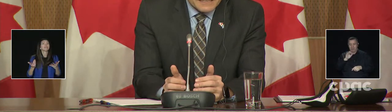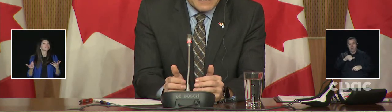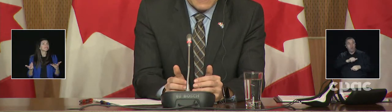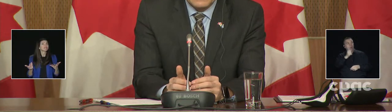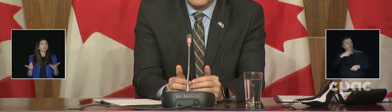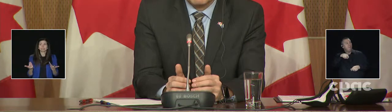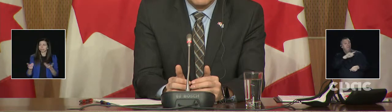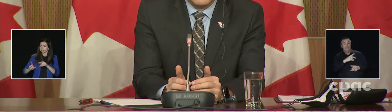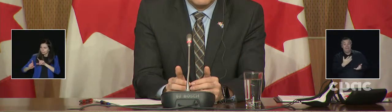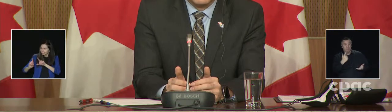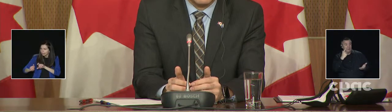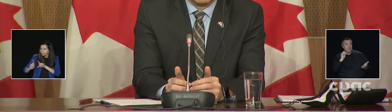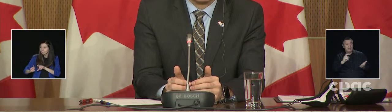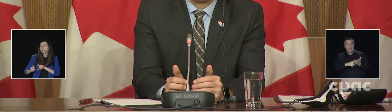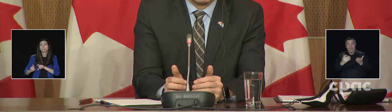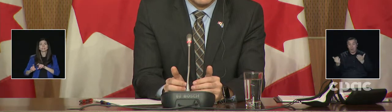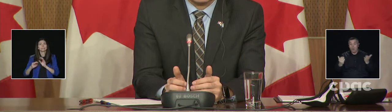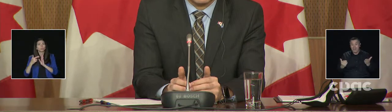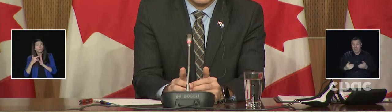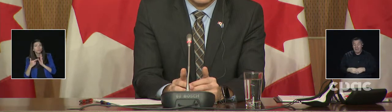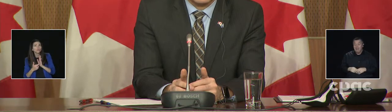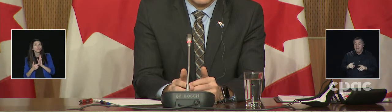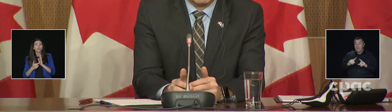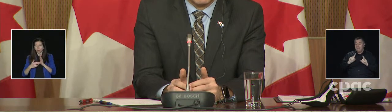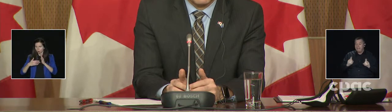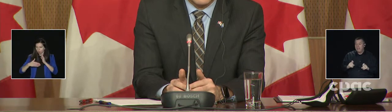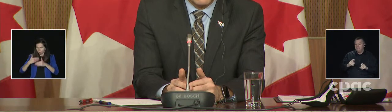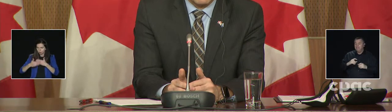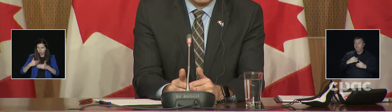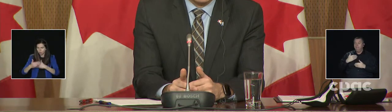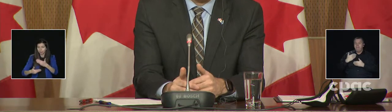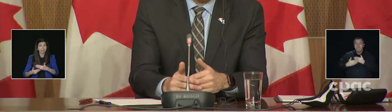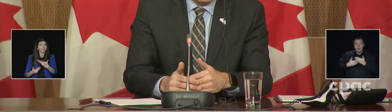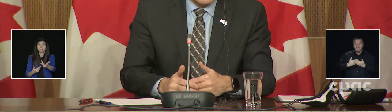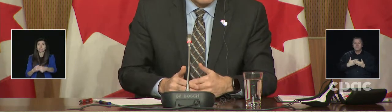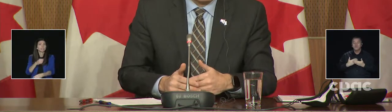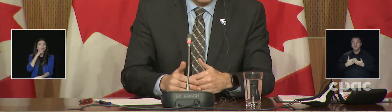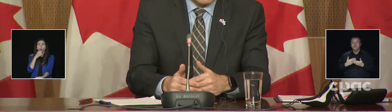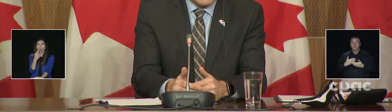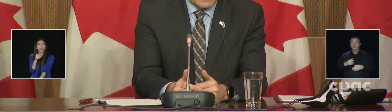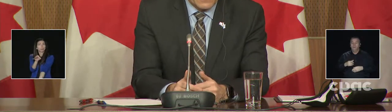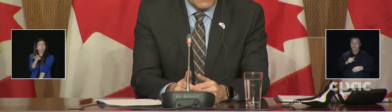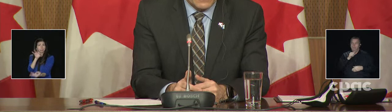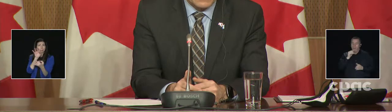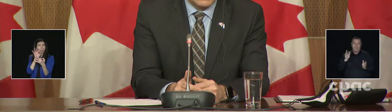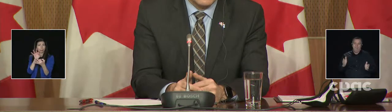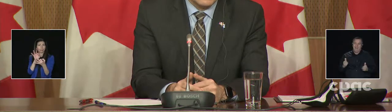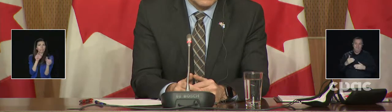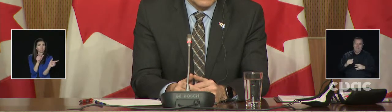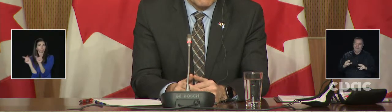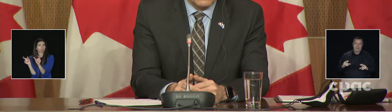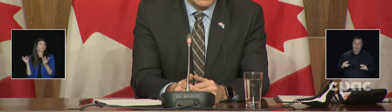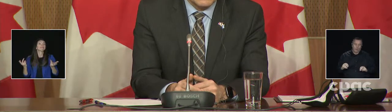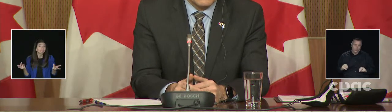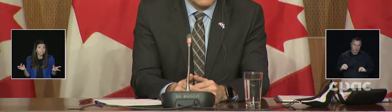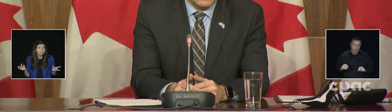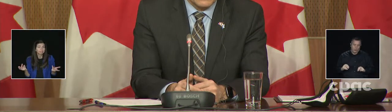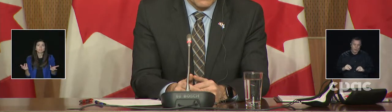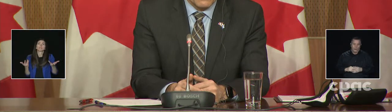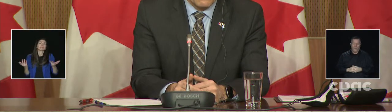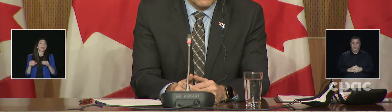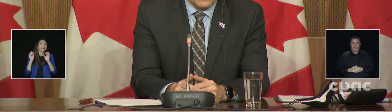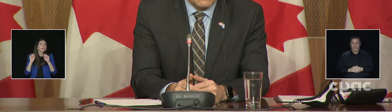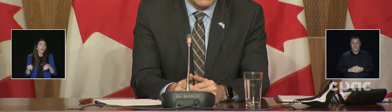these tests and these procedures are by definition imperfect. So although they delay very significantly the